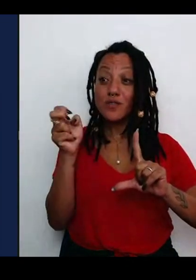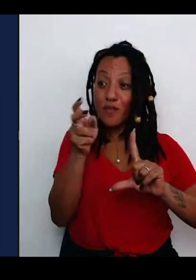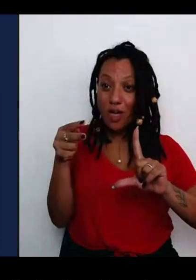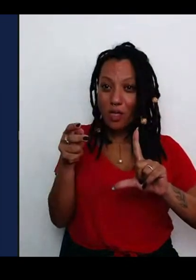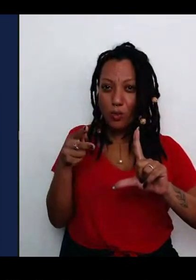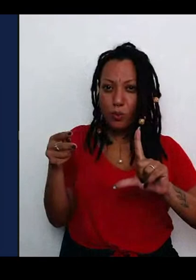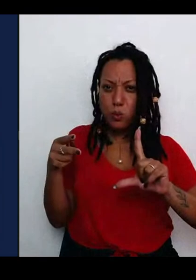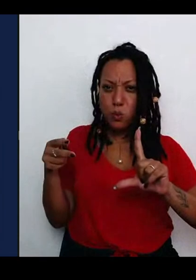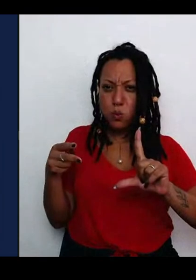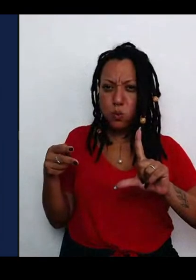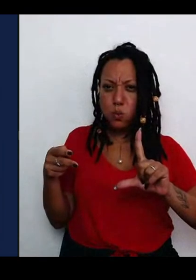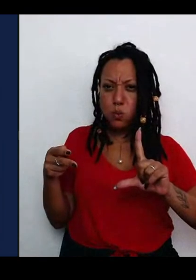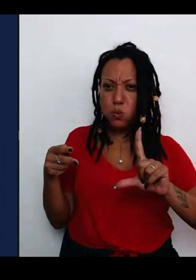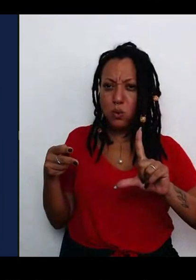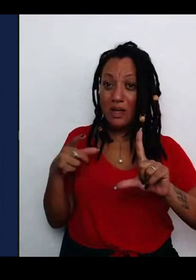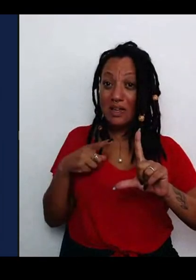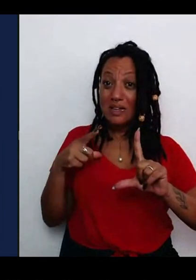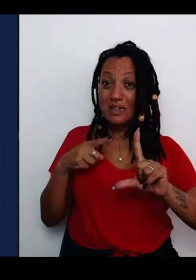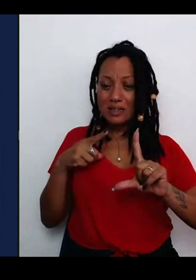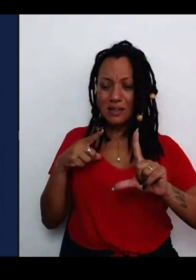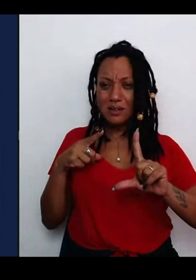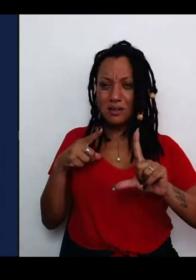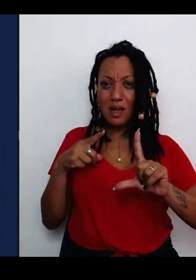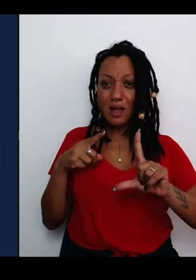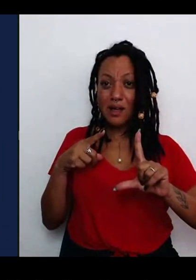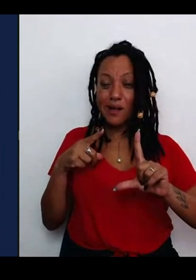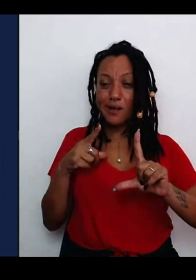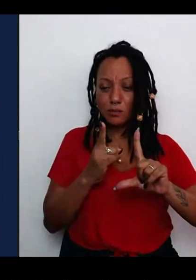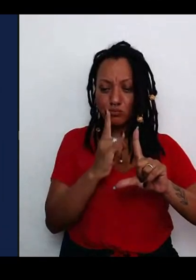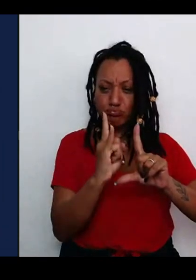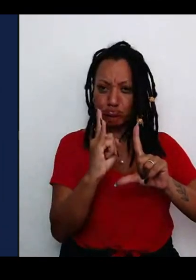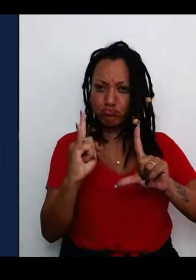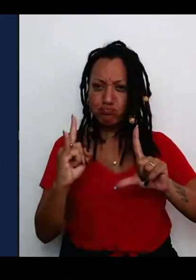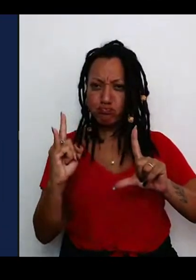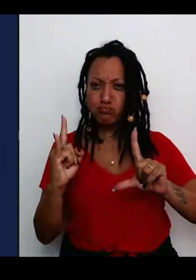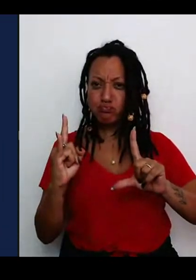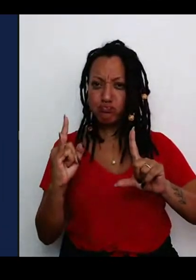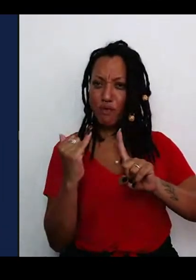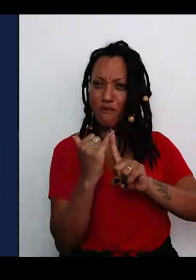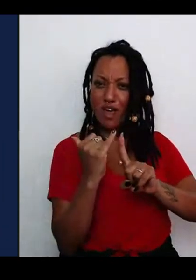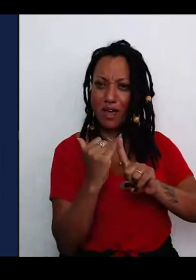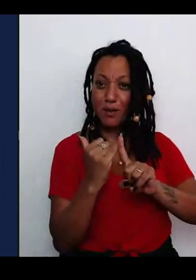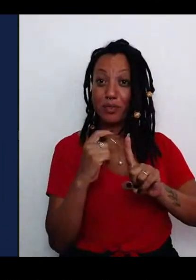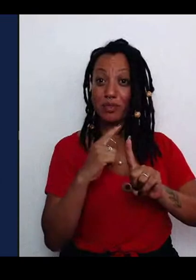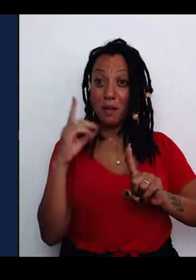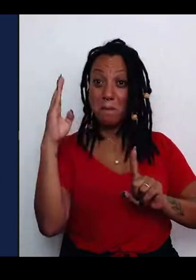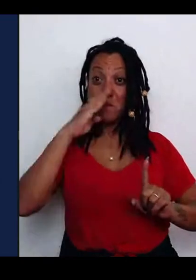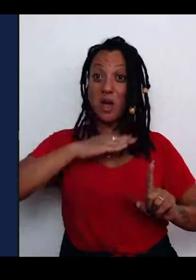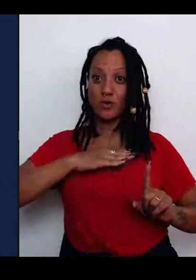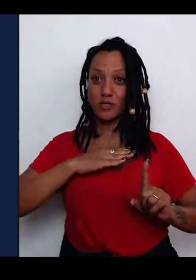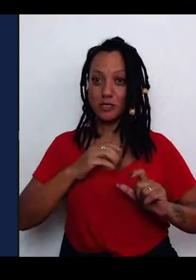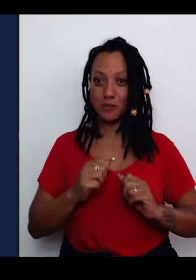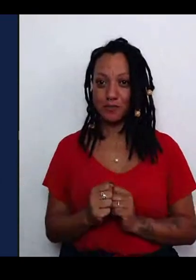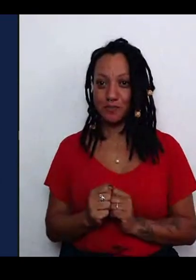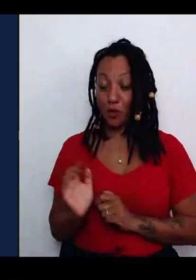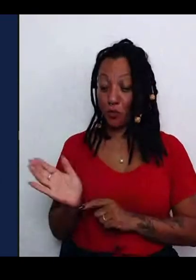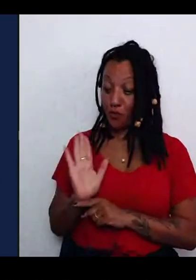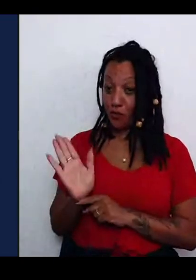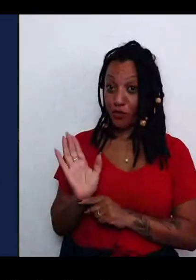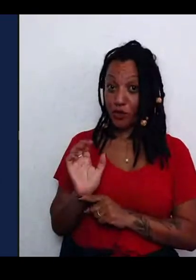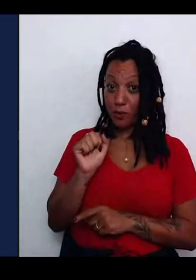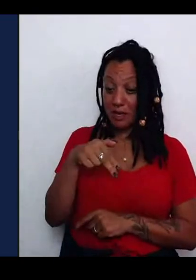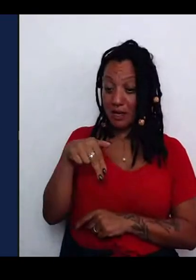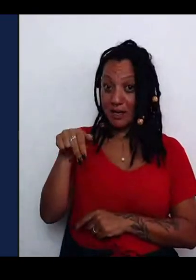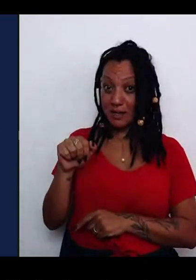concrete and wire um and in this first night of Anna's film everything spins in blue in a toxic